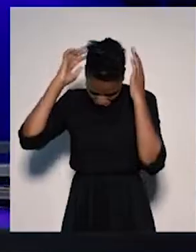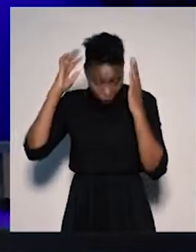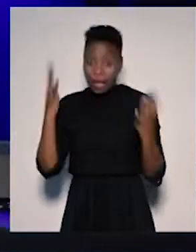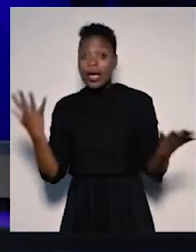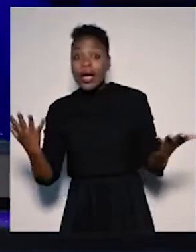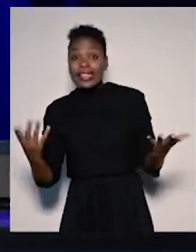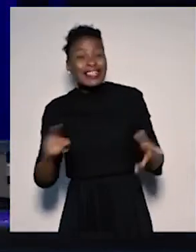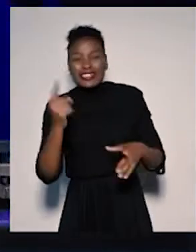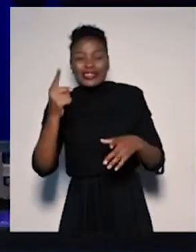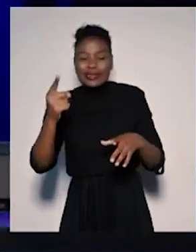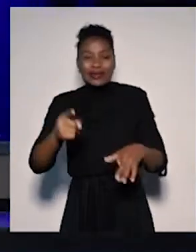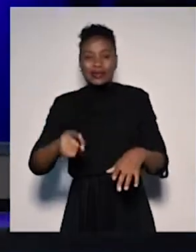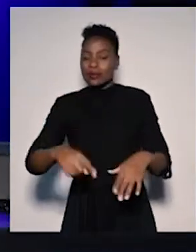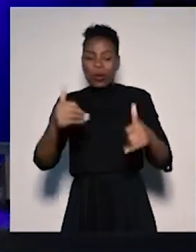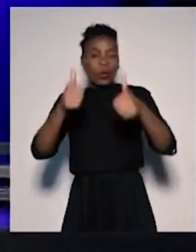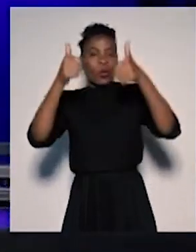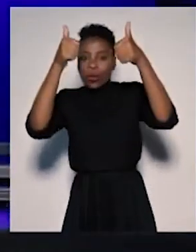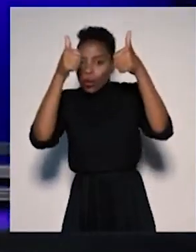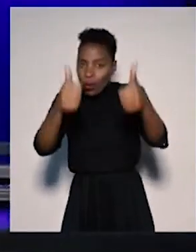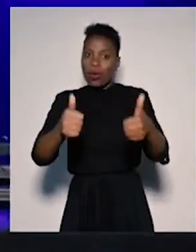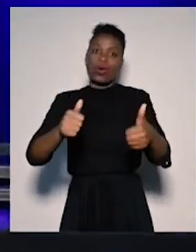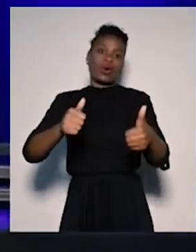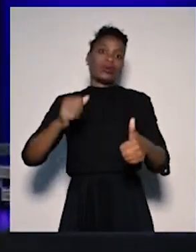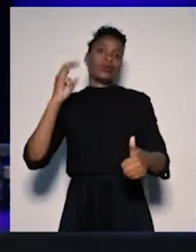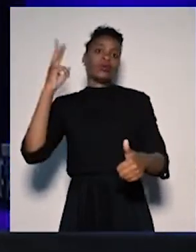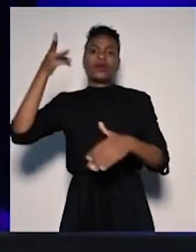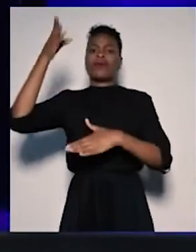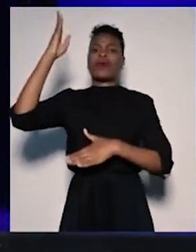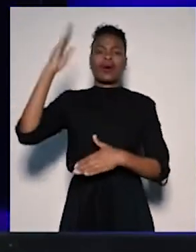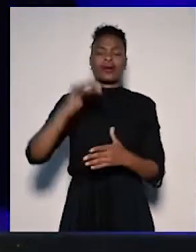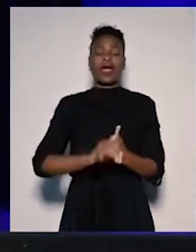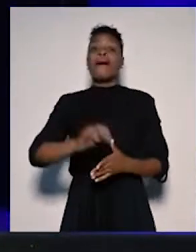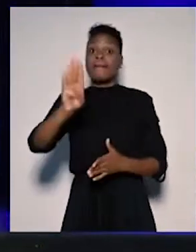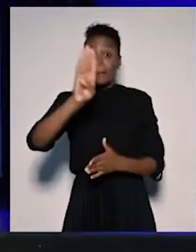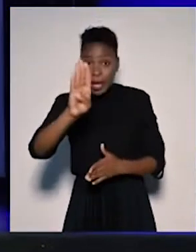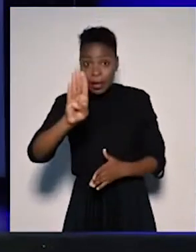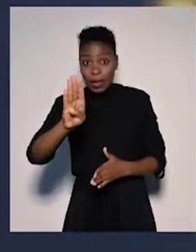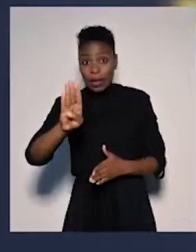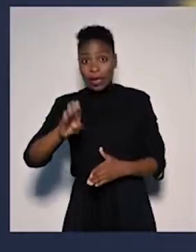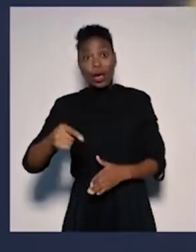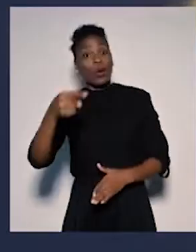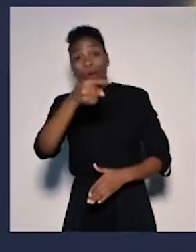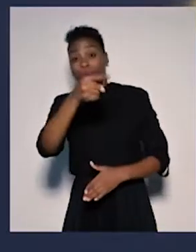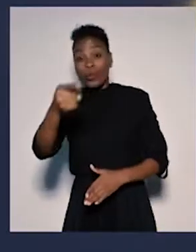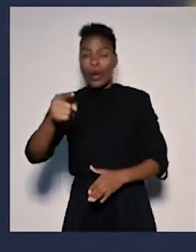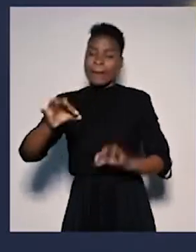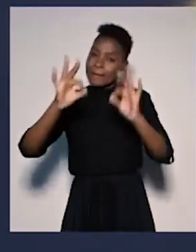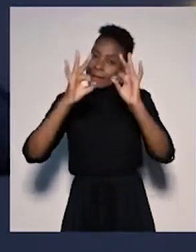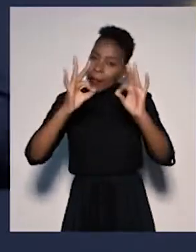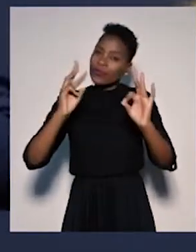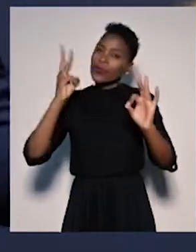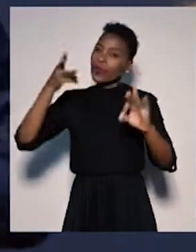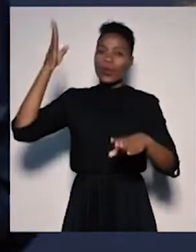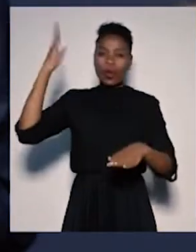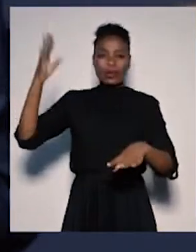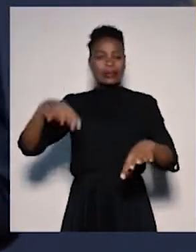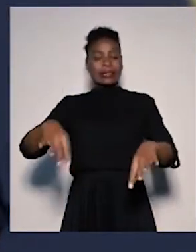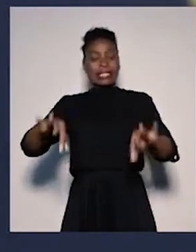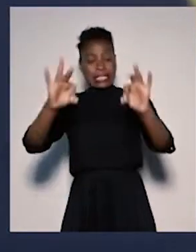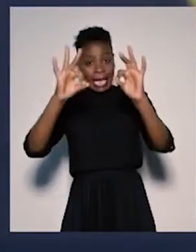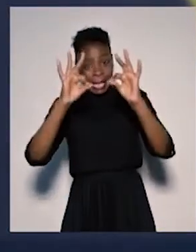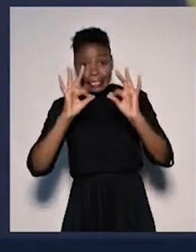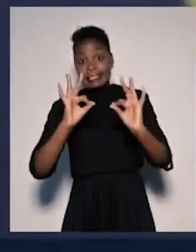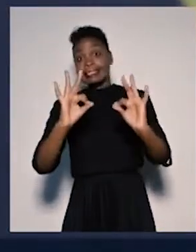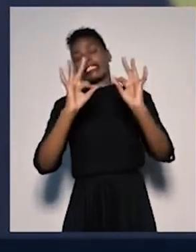they are not in the sweet spot of my will. B, when we're in the perfect will of God, you are excellently